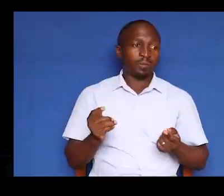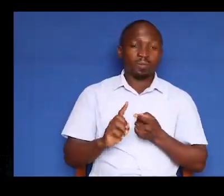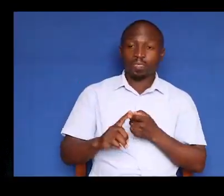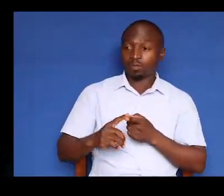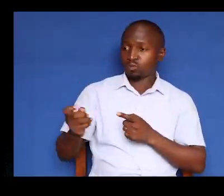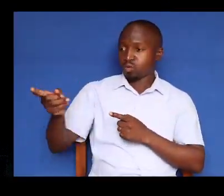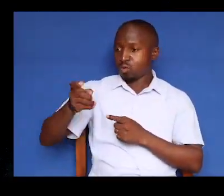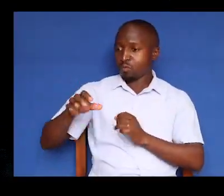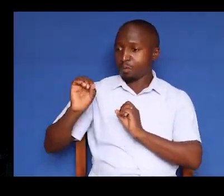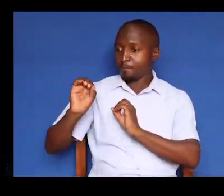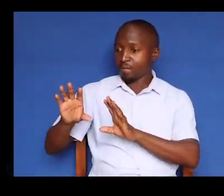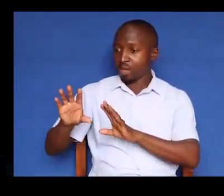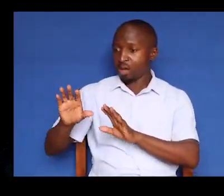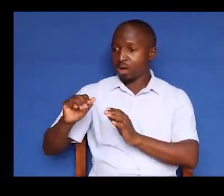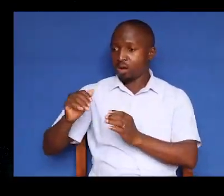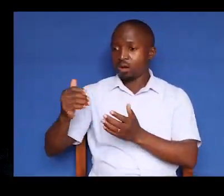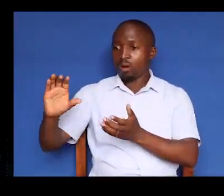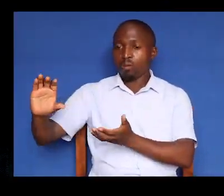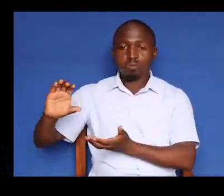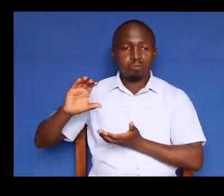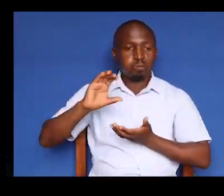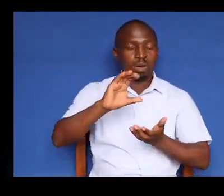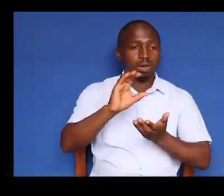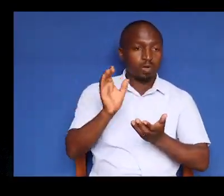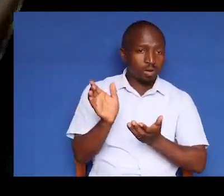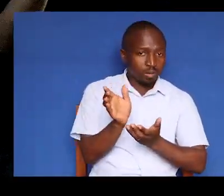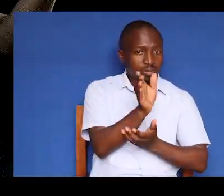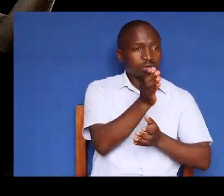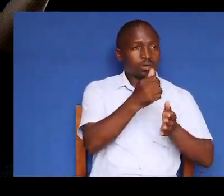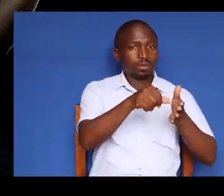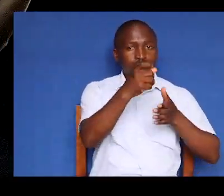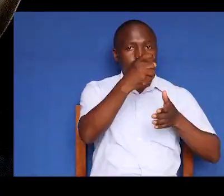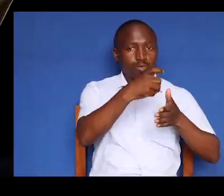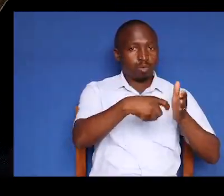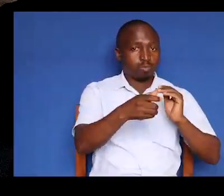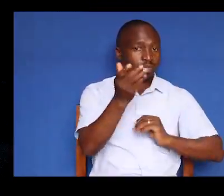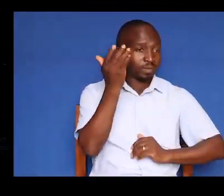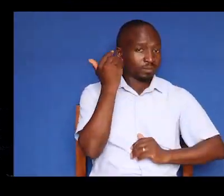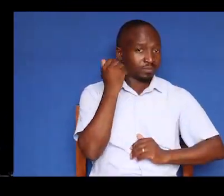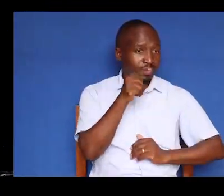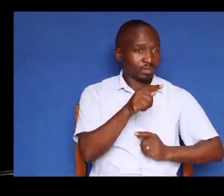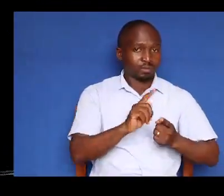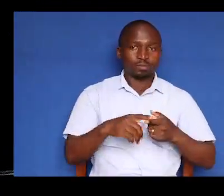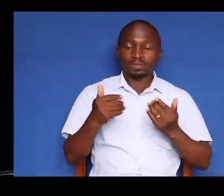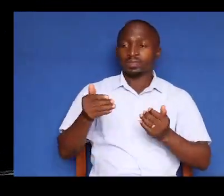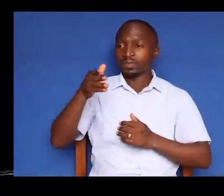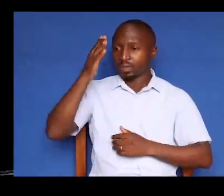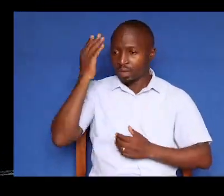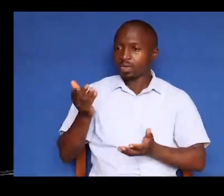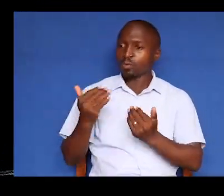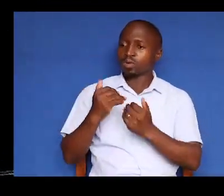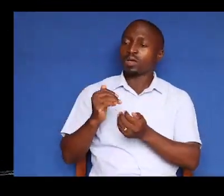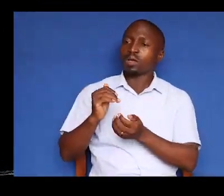this new soft loan to pay the old loan, government here now is able to